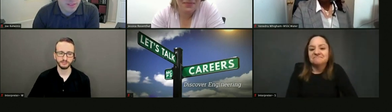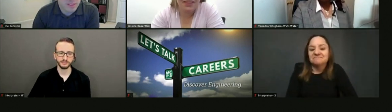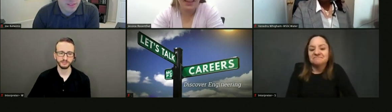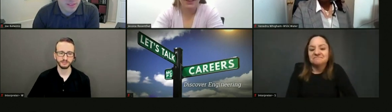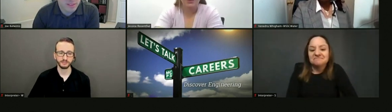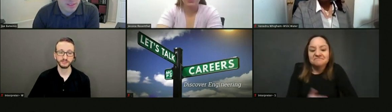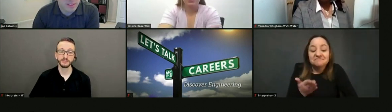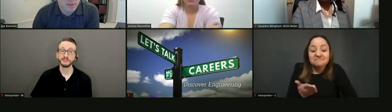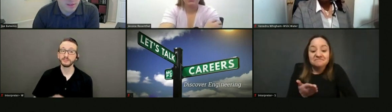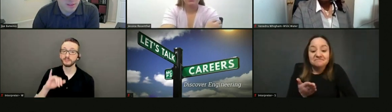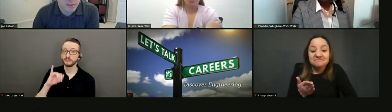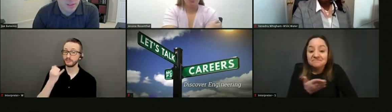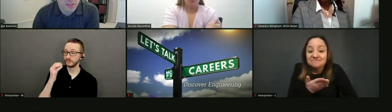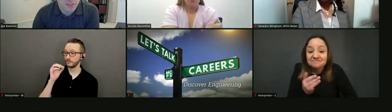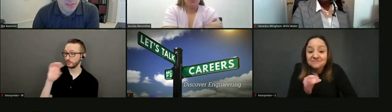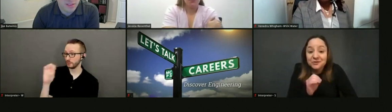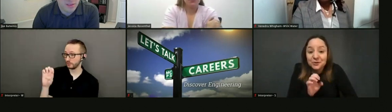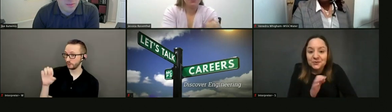Sure. What about you, Joe? Yeah.